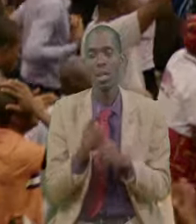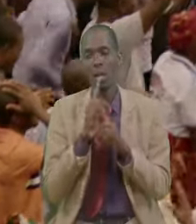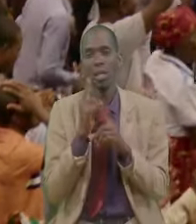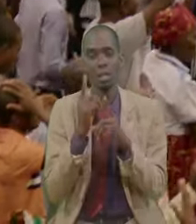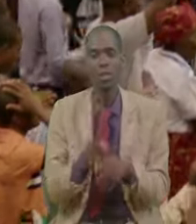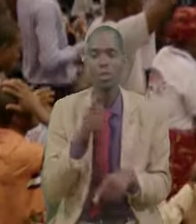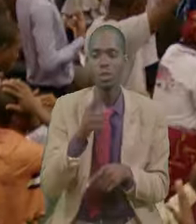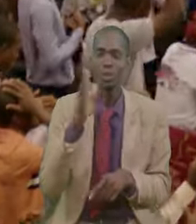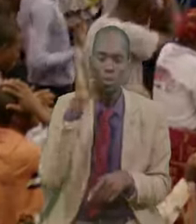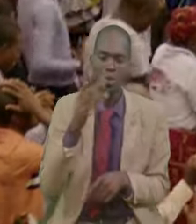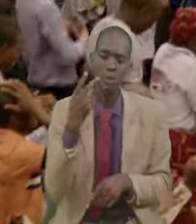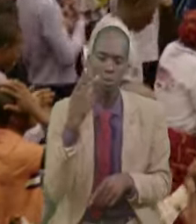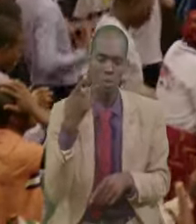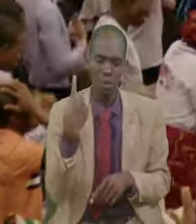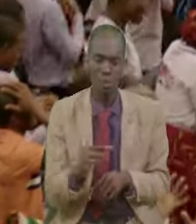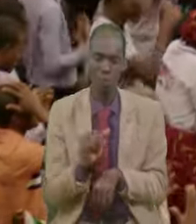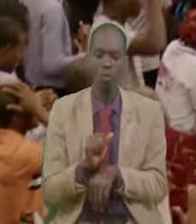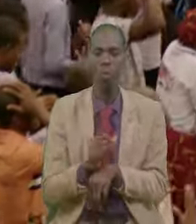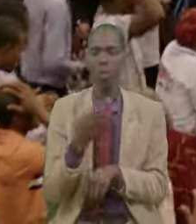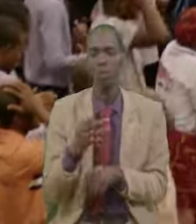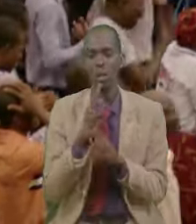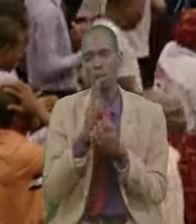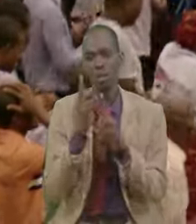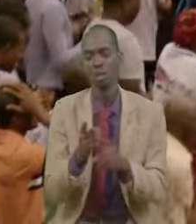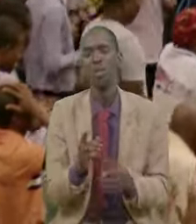You'll see the manifestation.